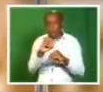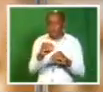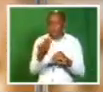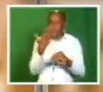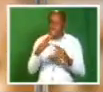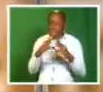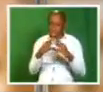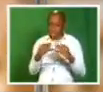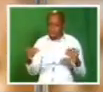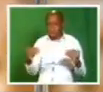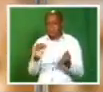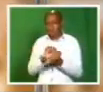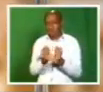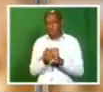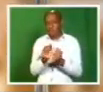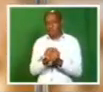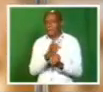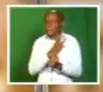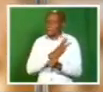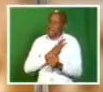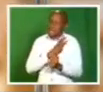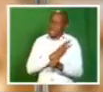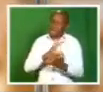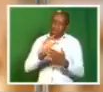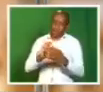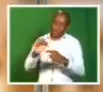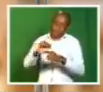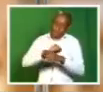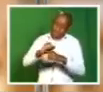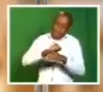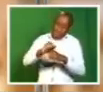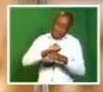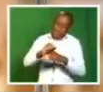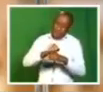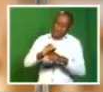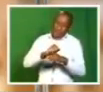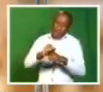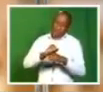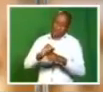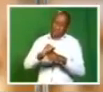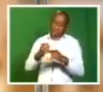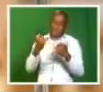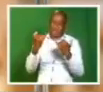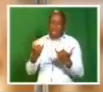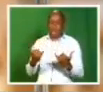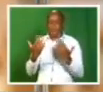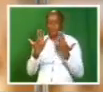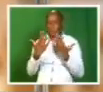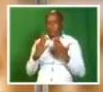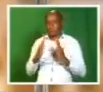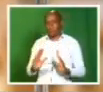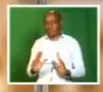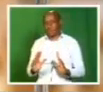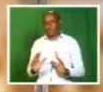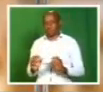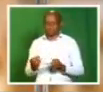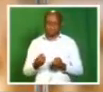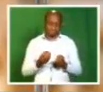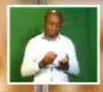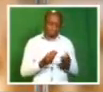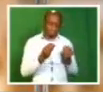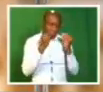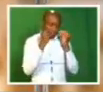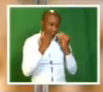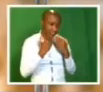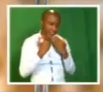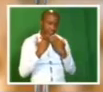solving problems. Please continue practicing, otherwise it has come to the end of our lesson. I'll give it back to Waz.